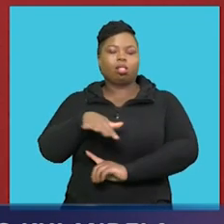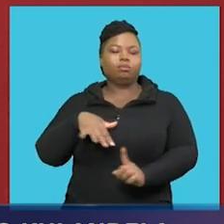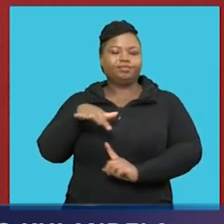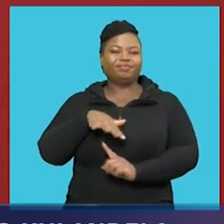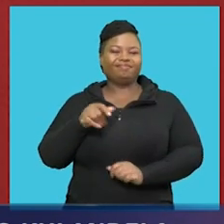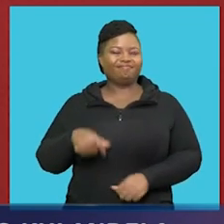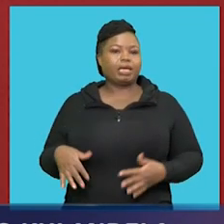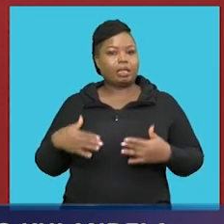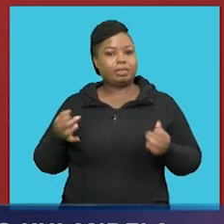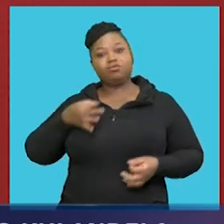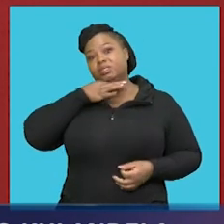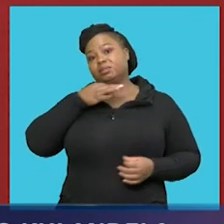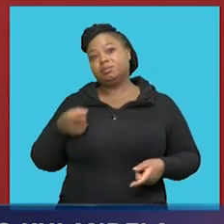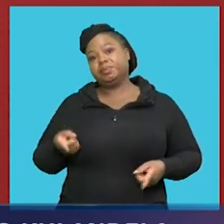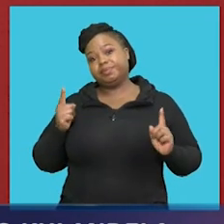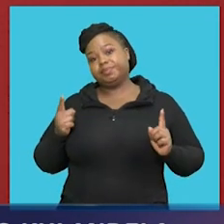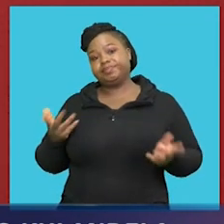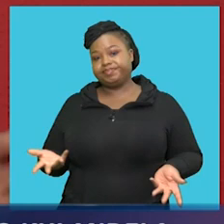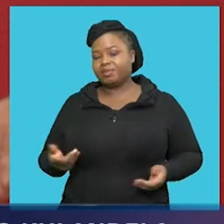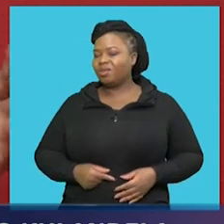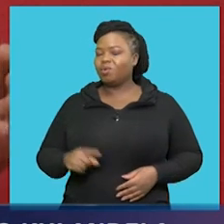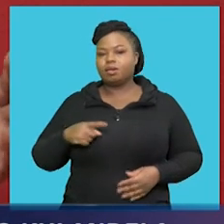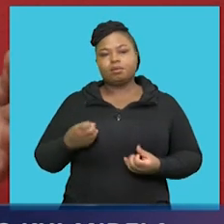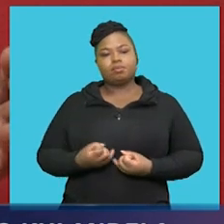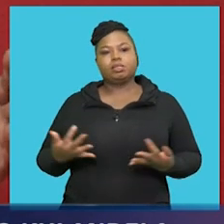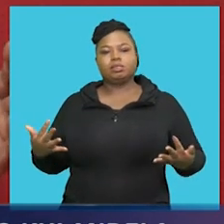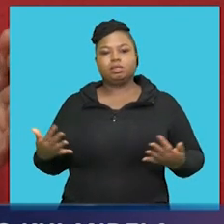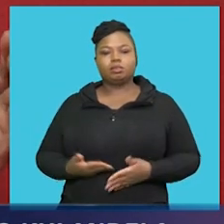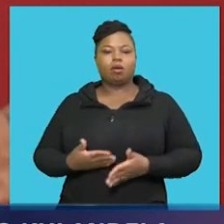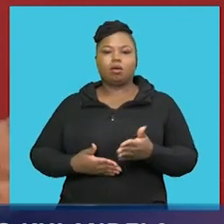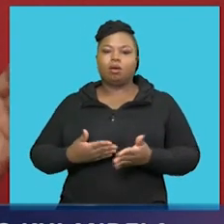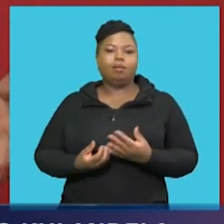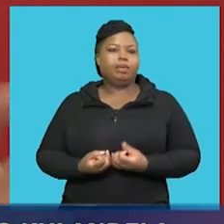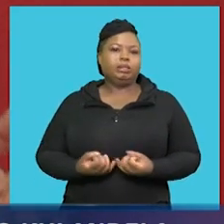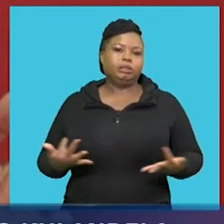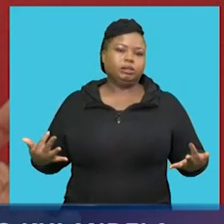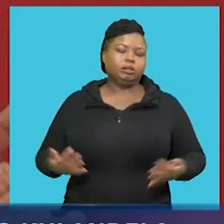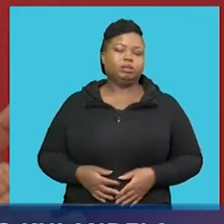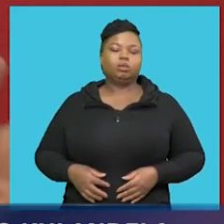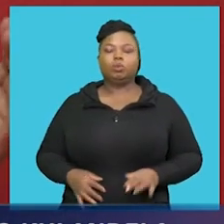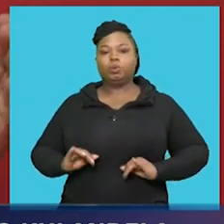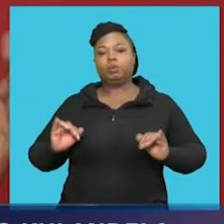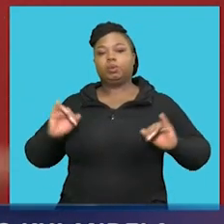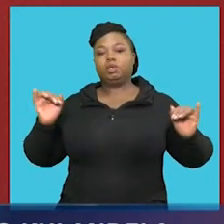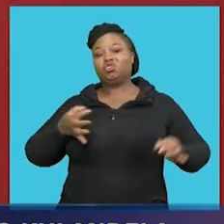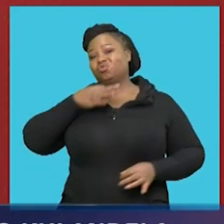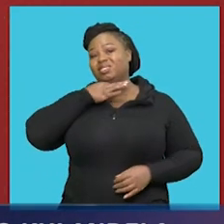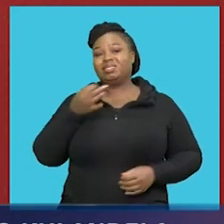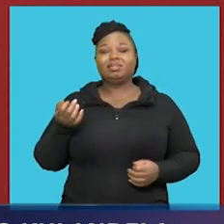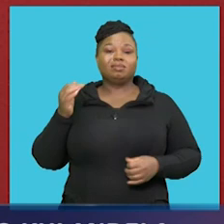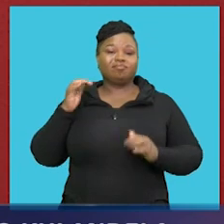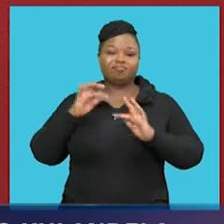of health and safety, which makes lots of these buildings just a lake of fuel